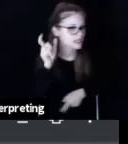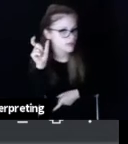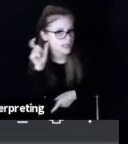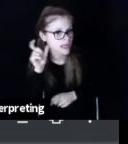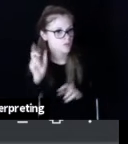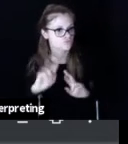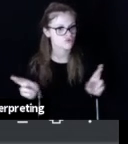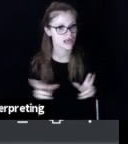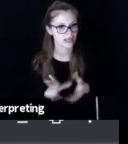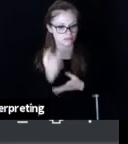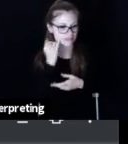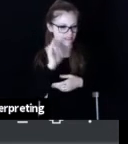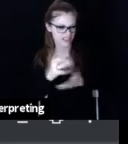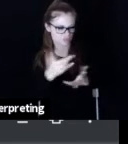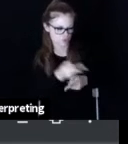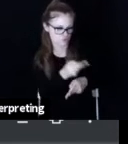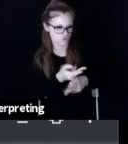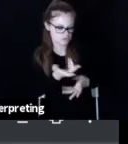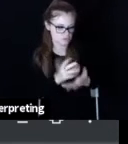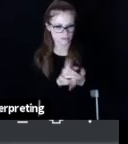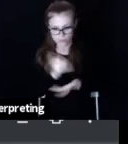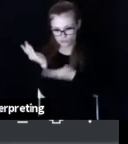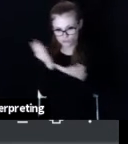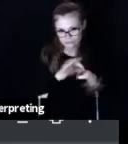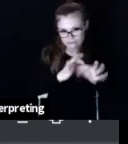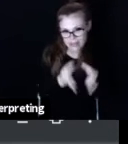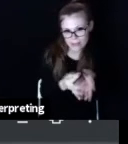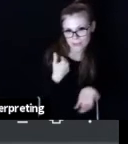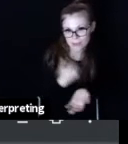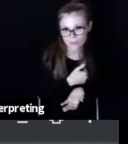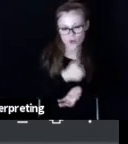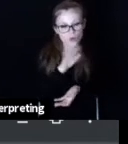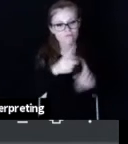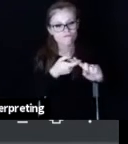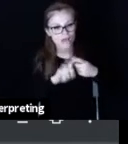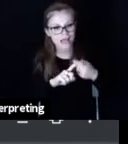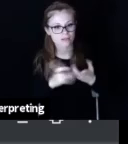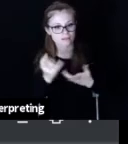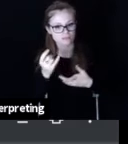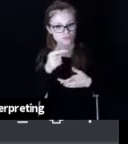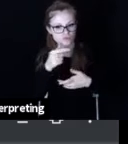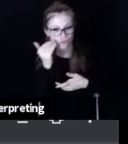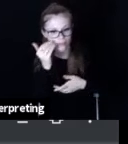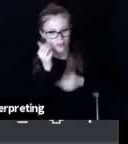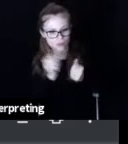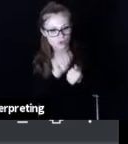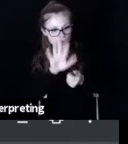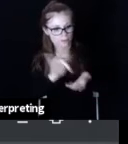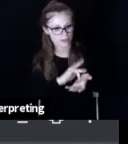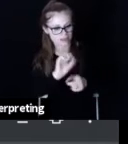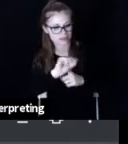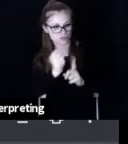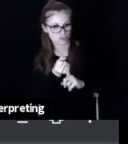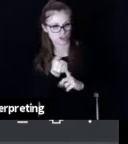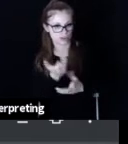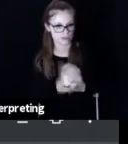you're using them. Bringing a family member or friend who's familiar with your medical situation. Um,